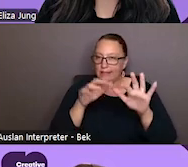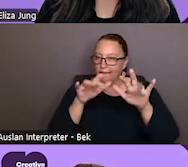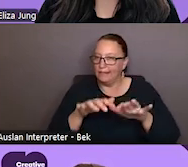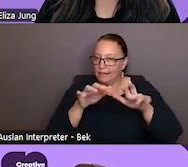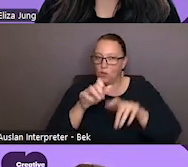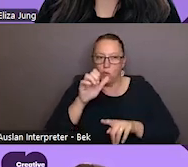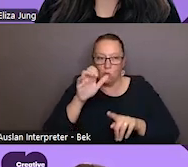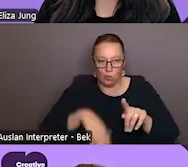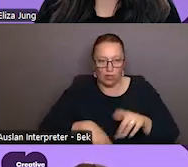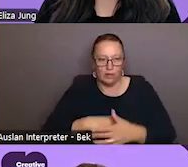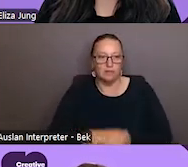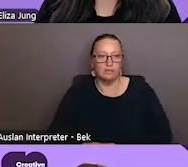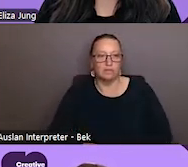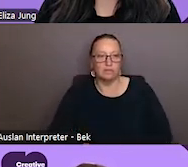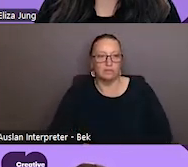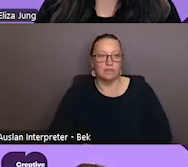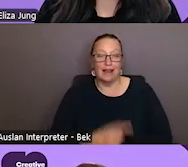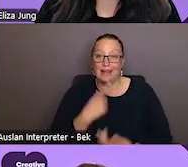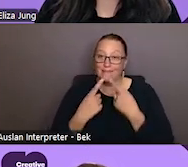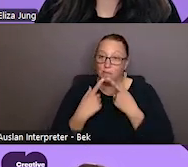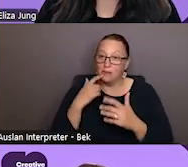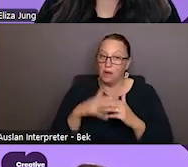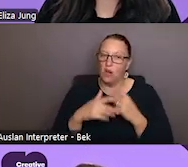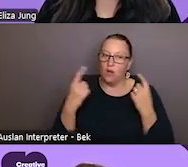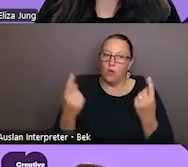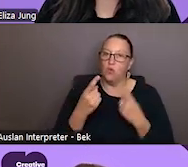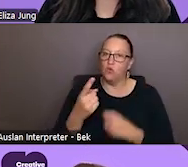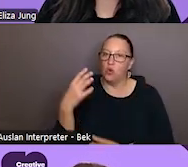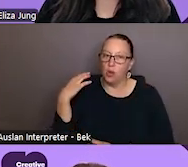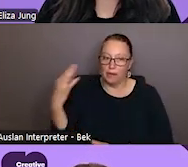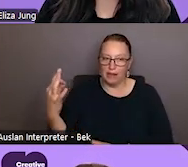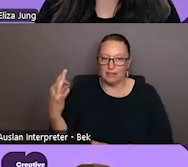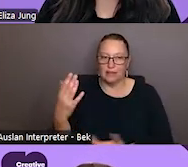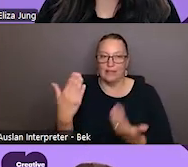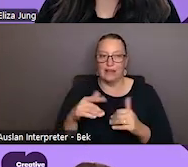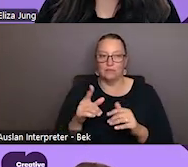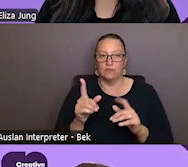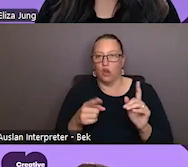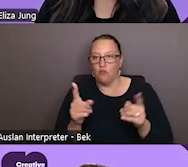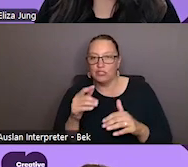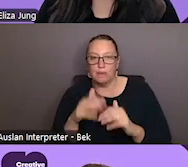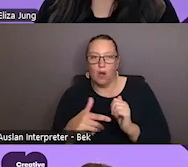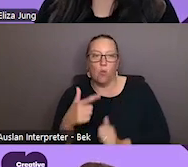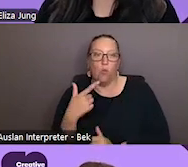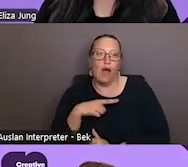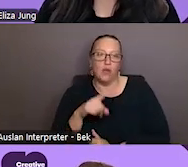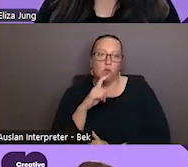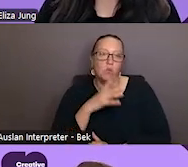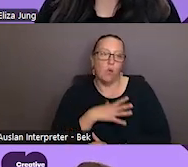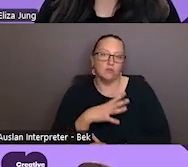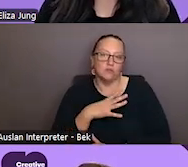questions, information about who you're nominating, and then brief directions about why you would like to nominate